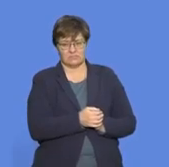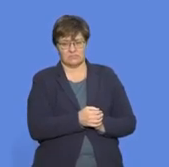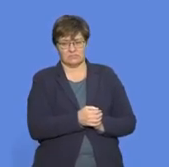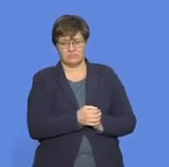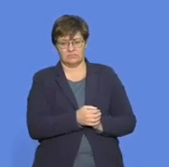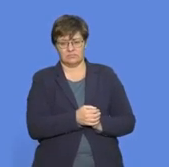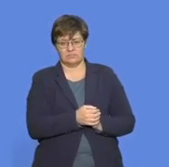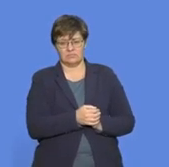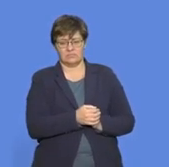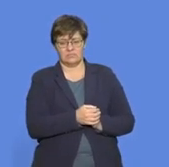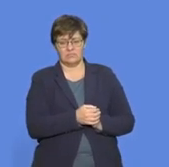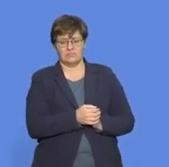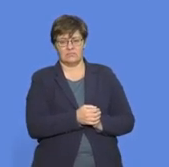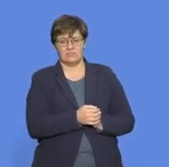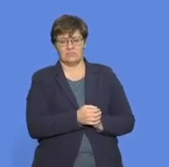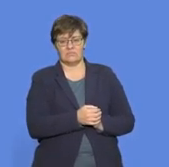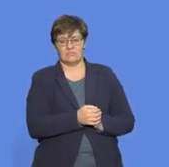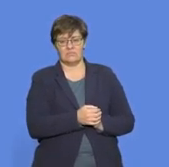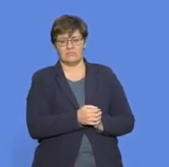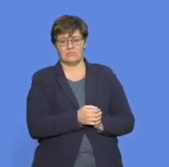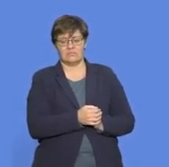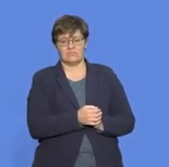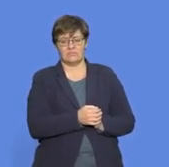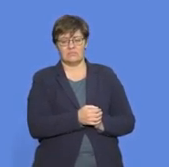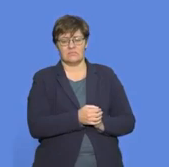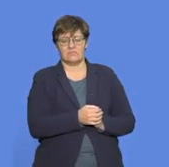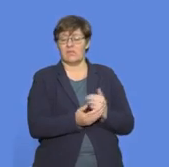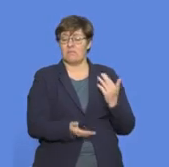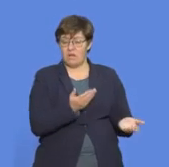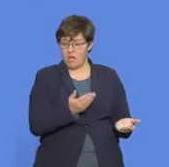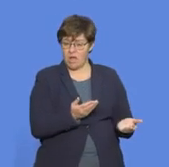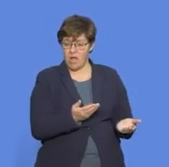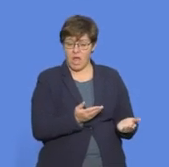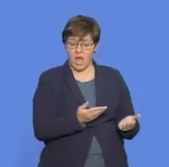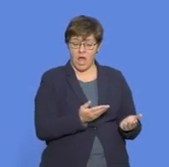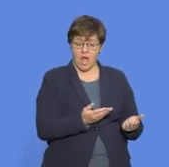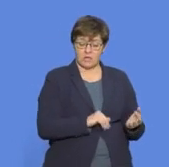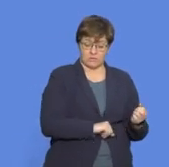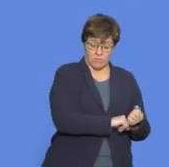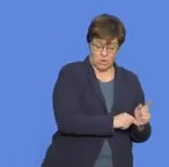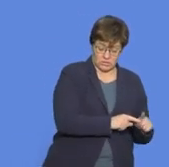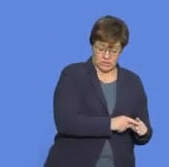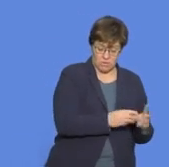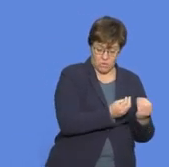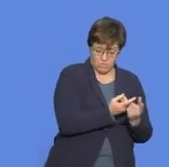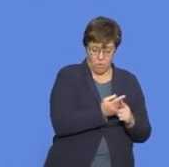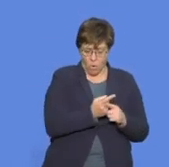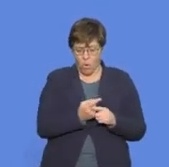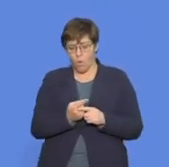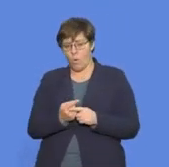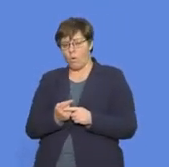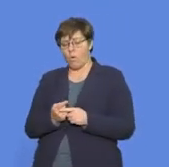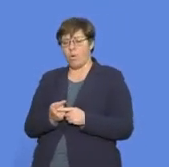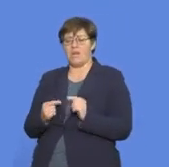randomly, and they then would work either in favor of an organism or maybe against